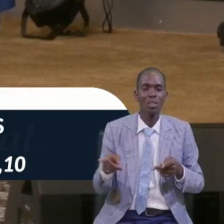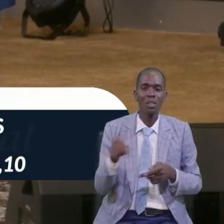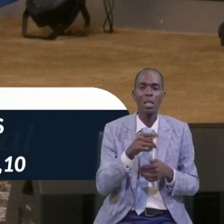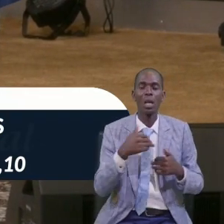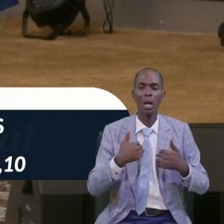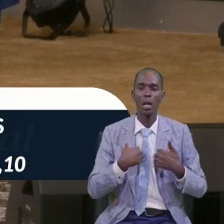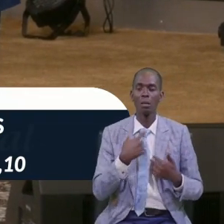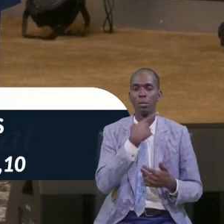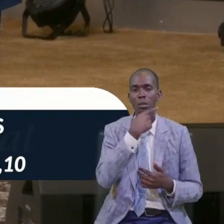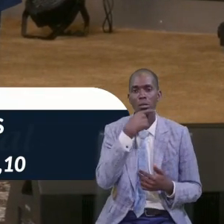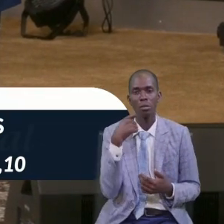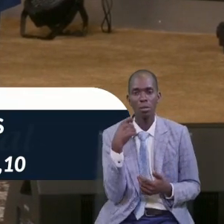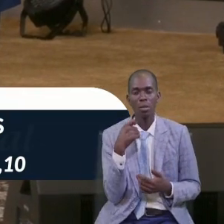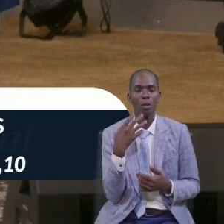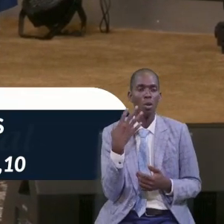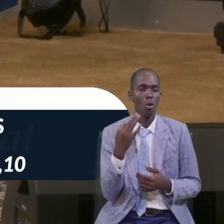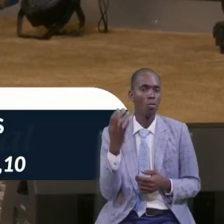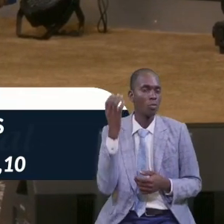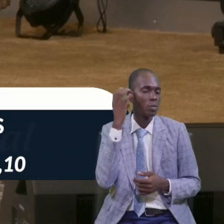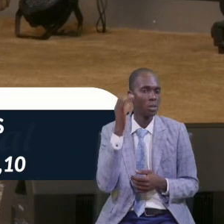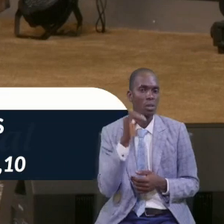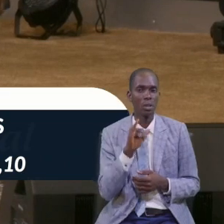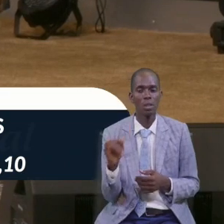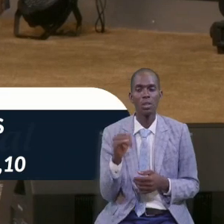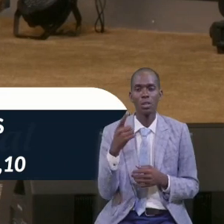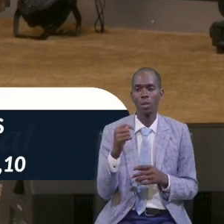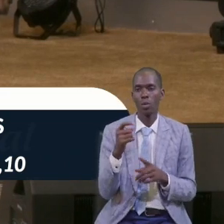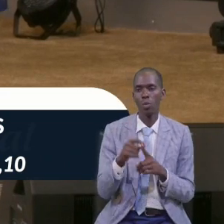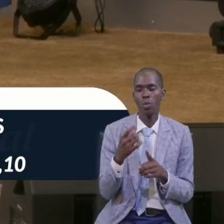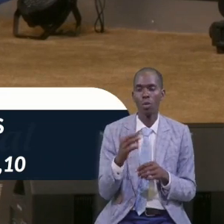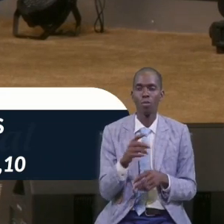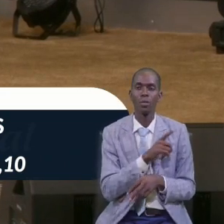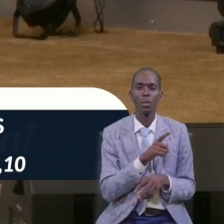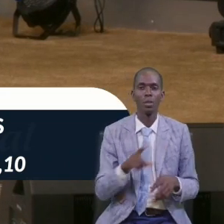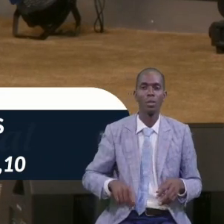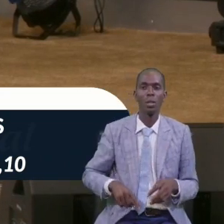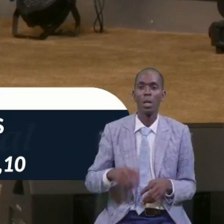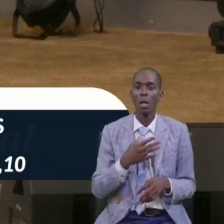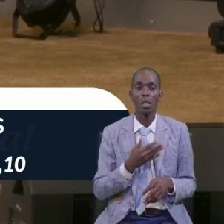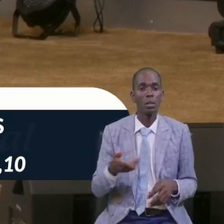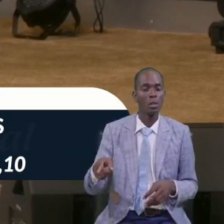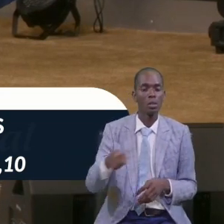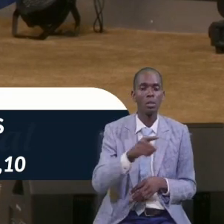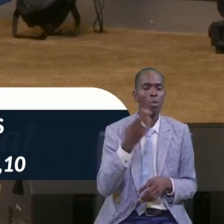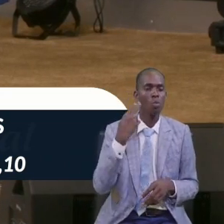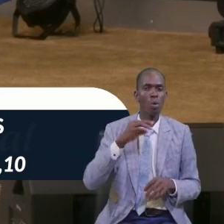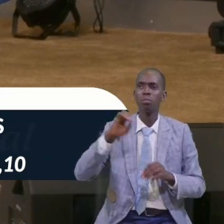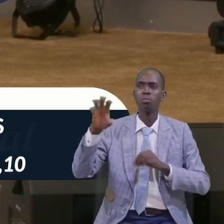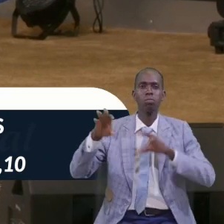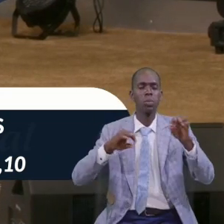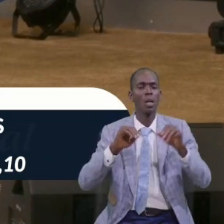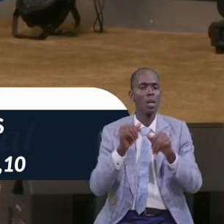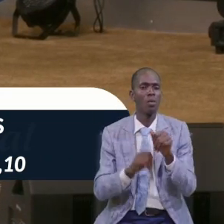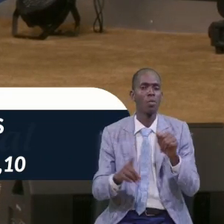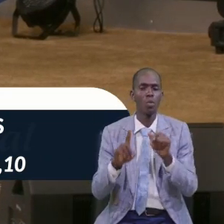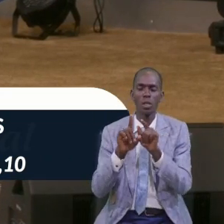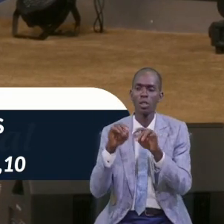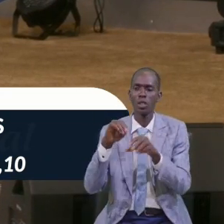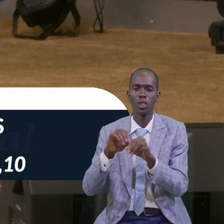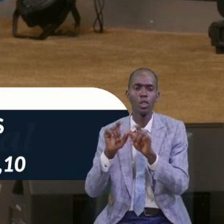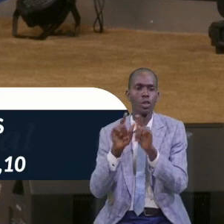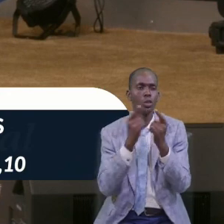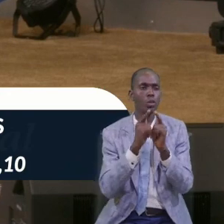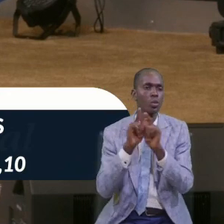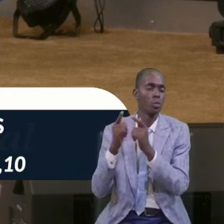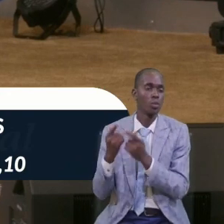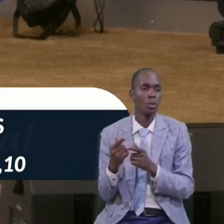famine of hearing the words of the Lord. And they were scattered in all those assemblies. Look at verse 12. In